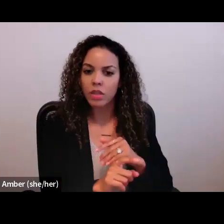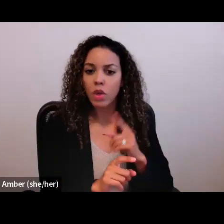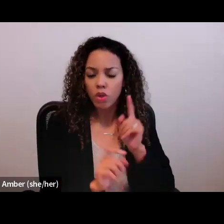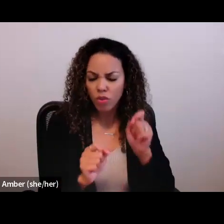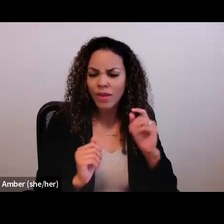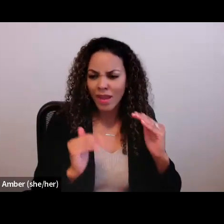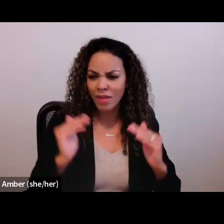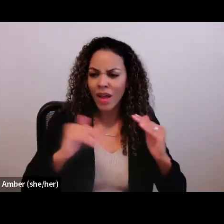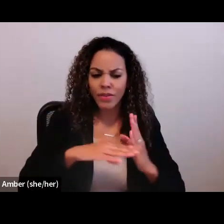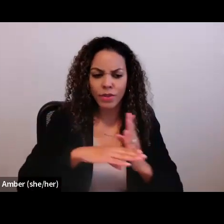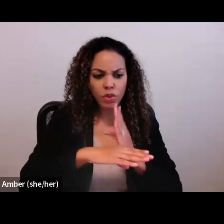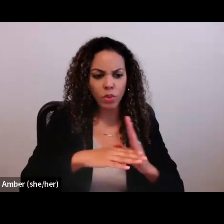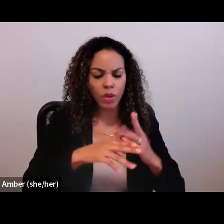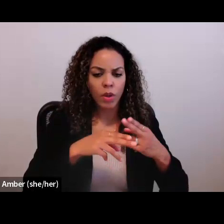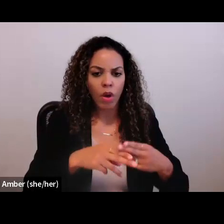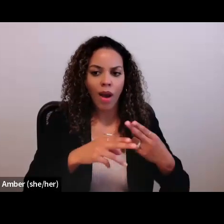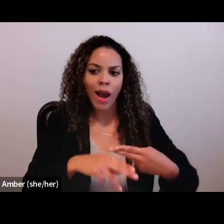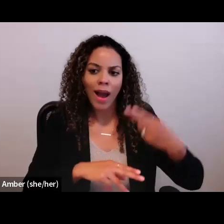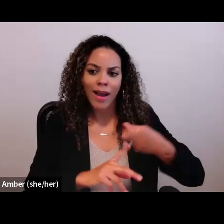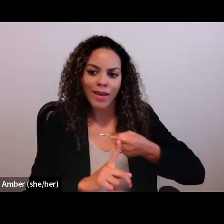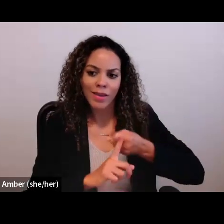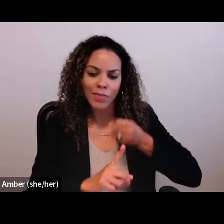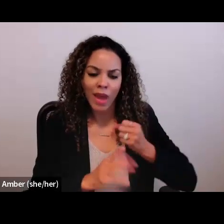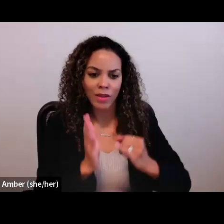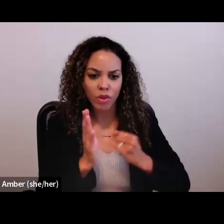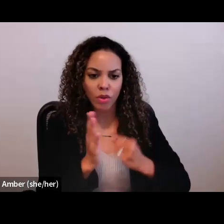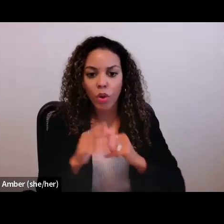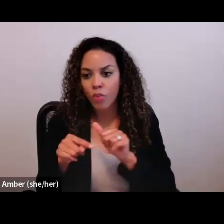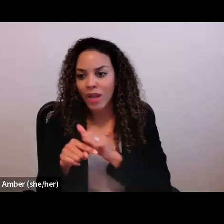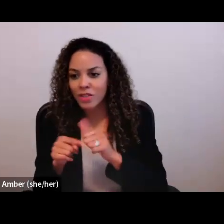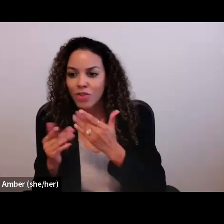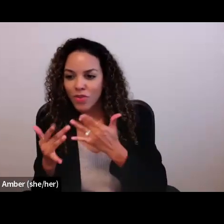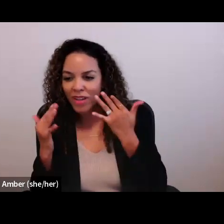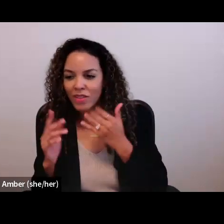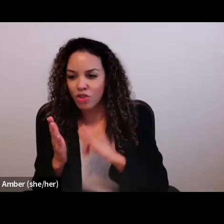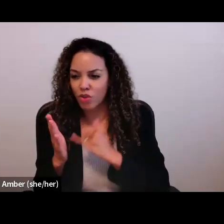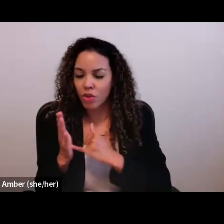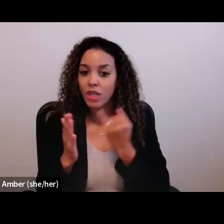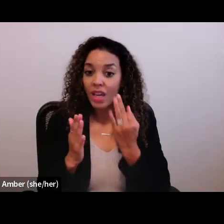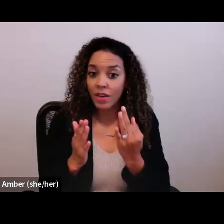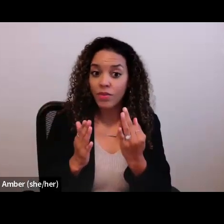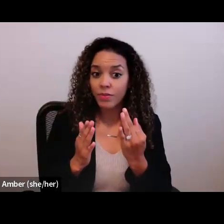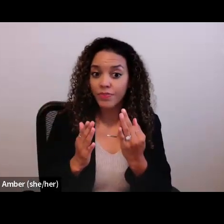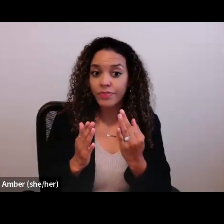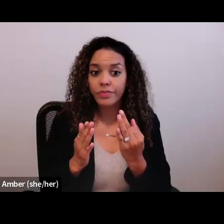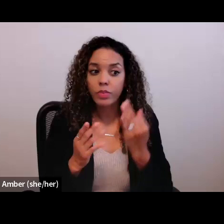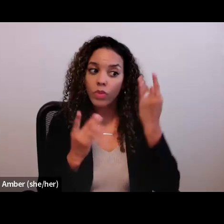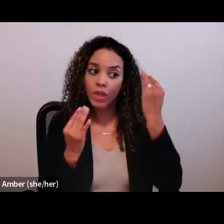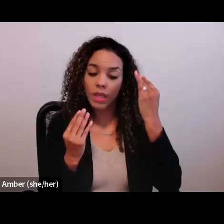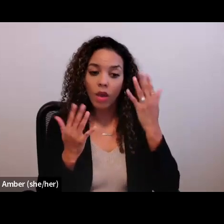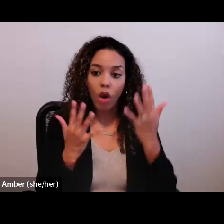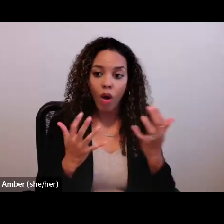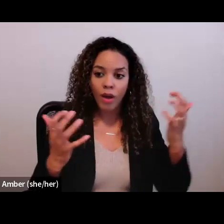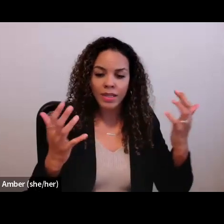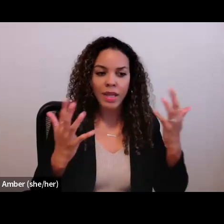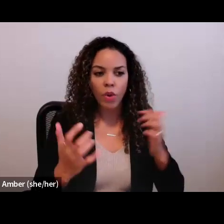between what we consider high impact journals and practitioner friendly journals, particularly if you're being considerate about the audiences that you want to